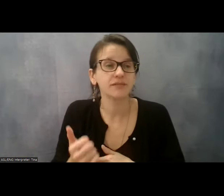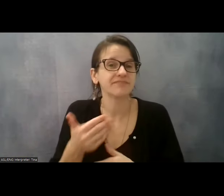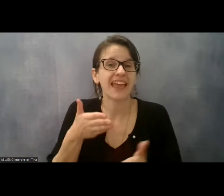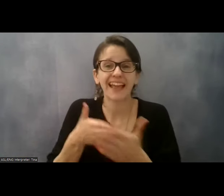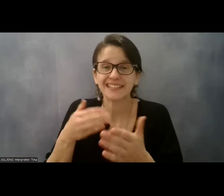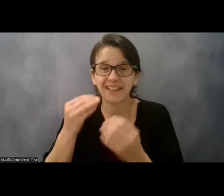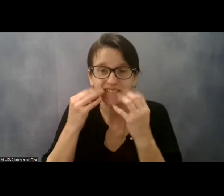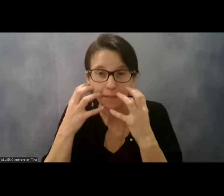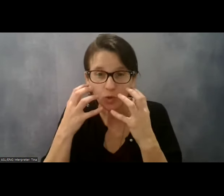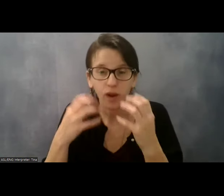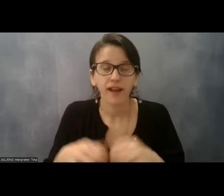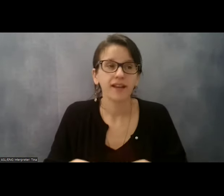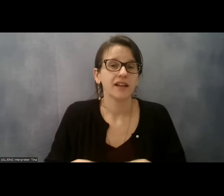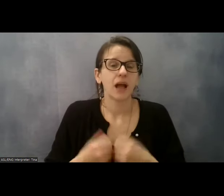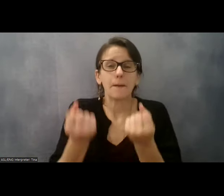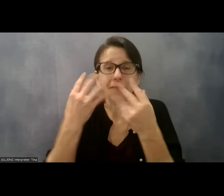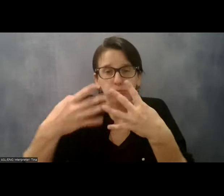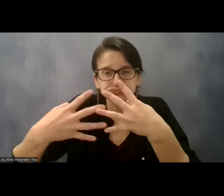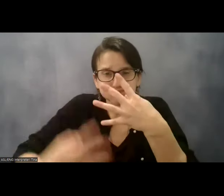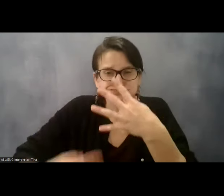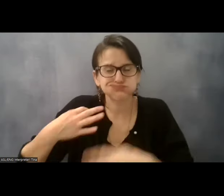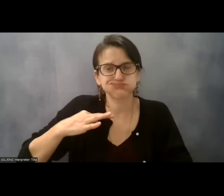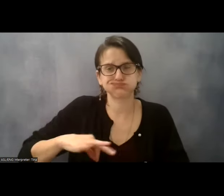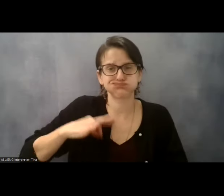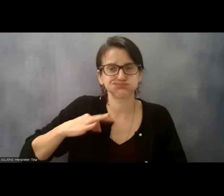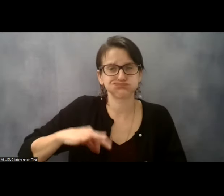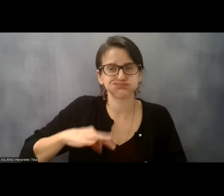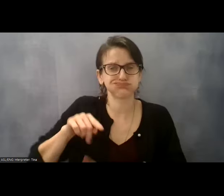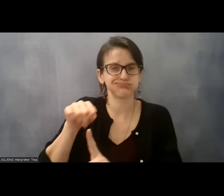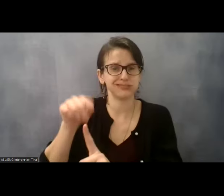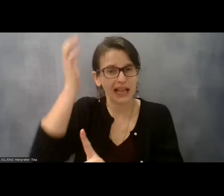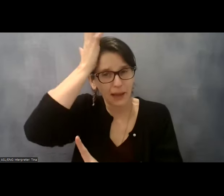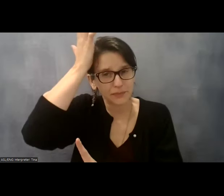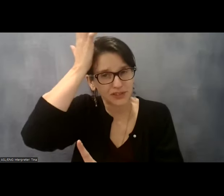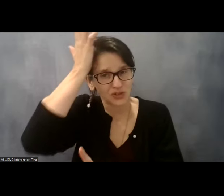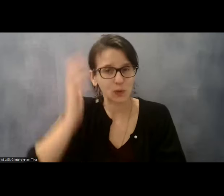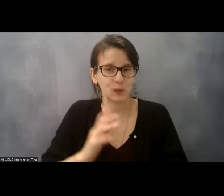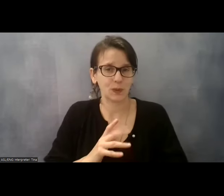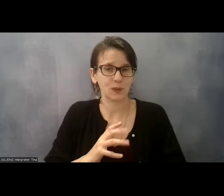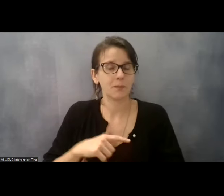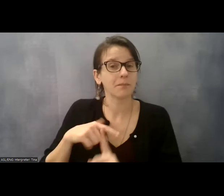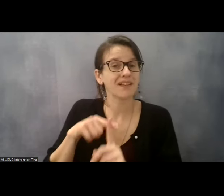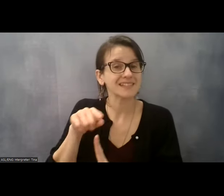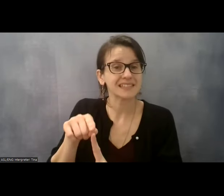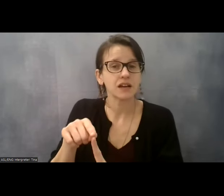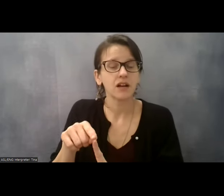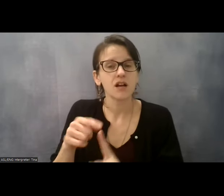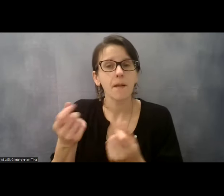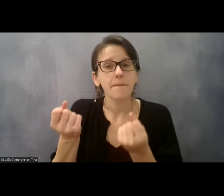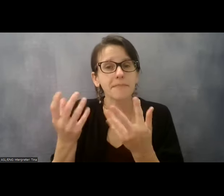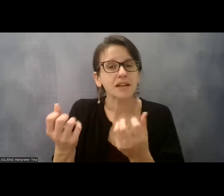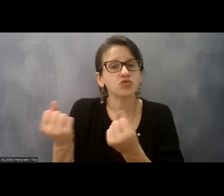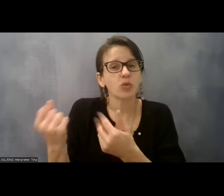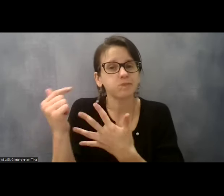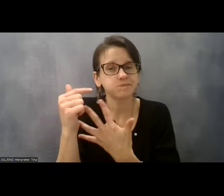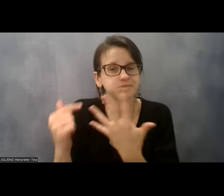So much to love about cabbage. And one of the other things about cabbage is that it is loaded with the compounds that your body needs